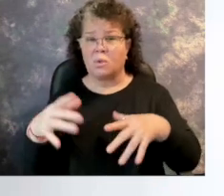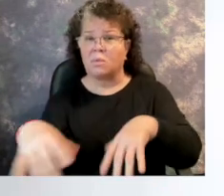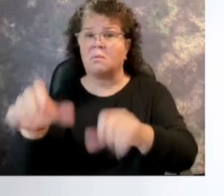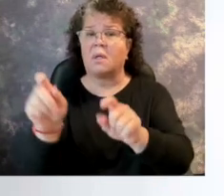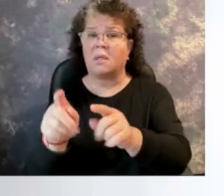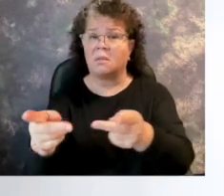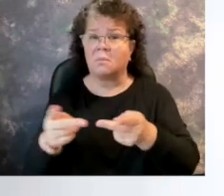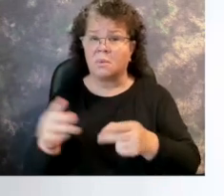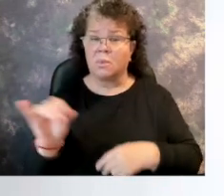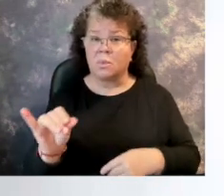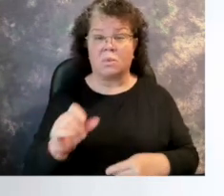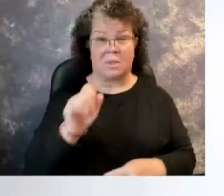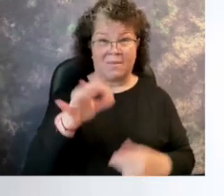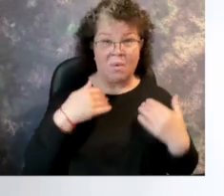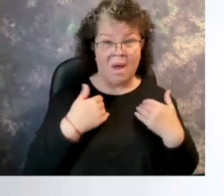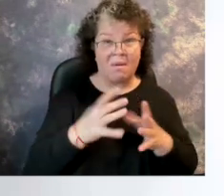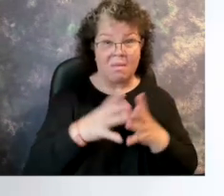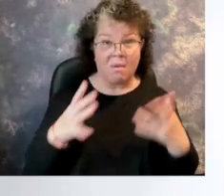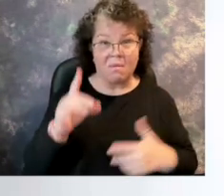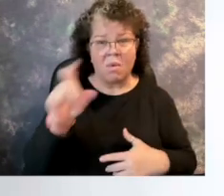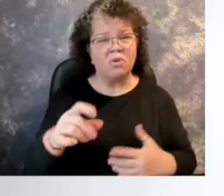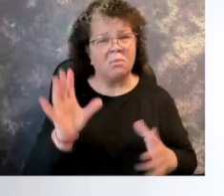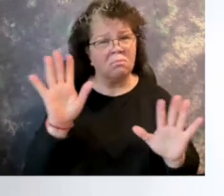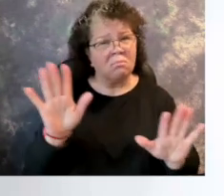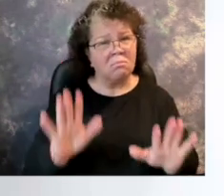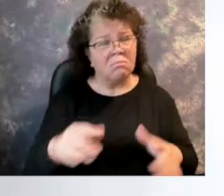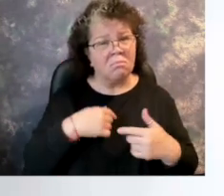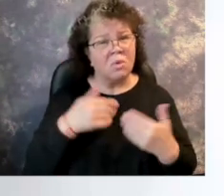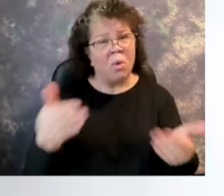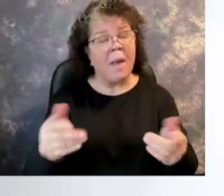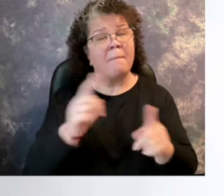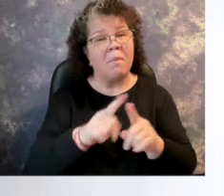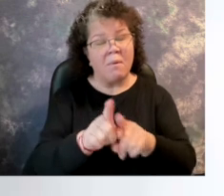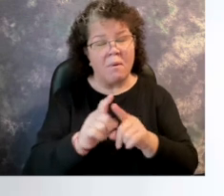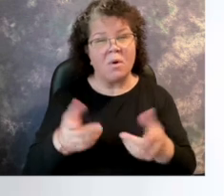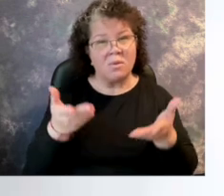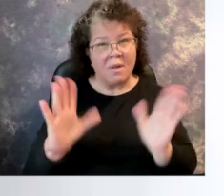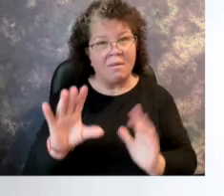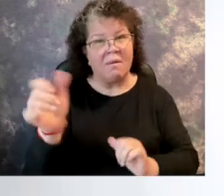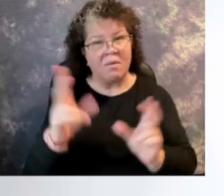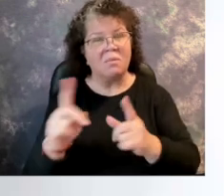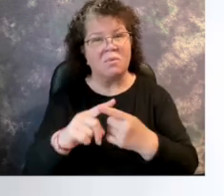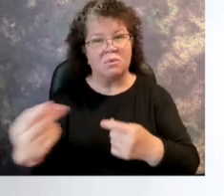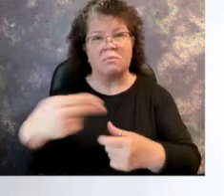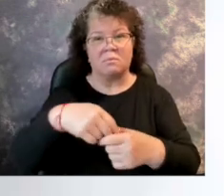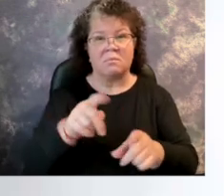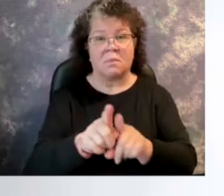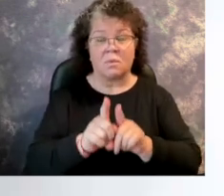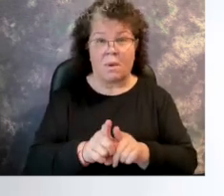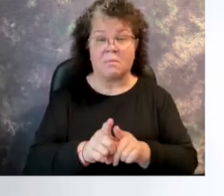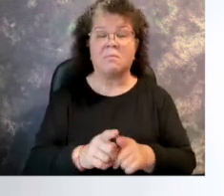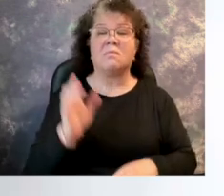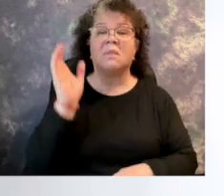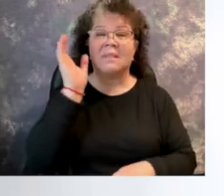ask questions. But please be mindful and leave room for others to participate as well.